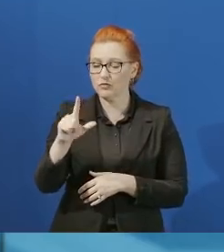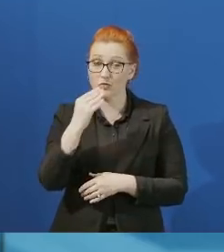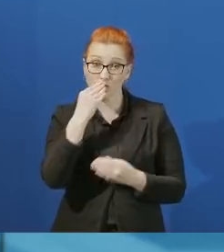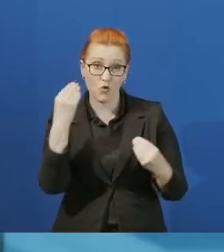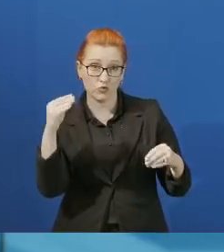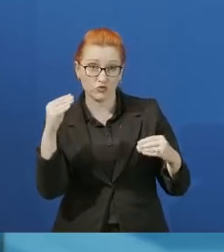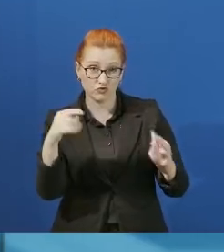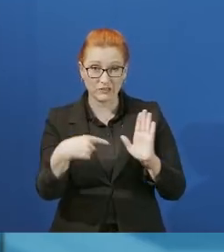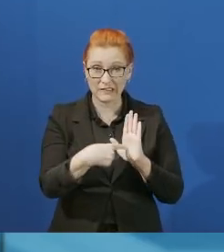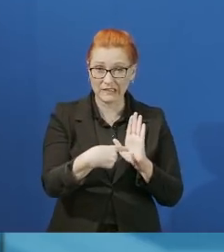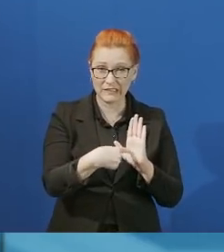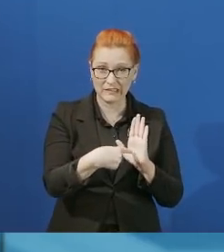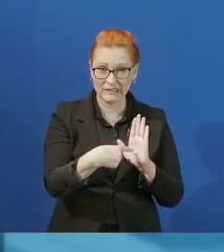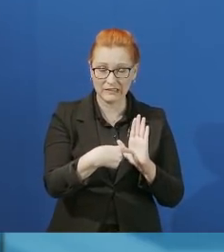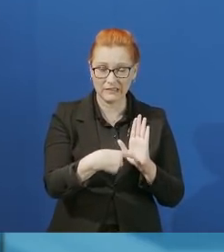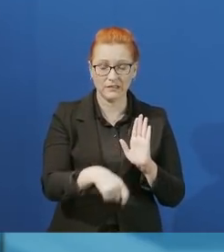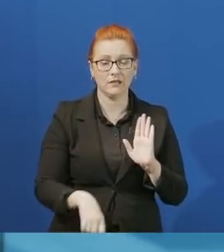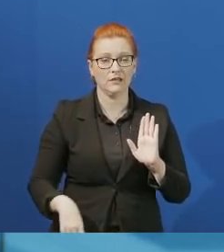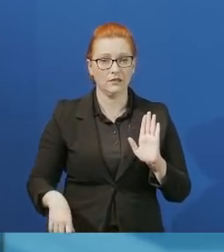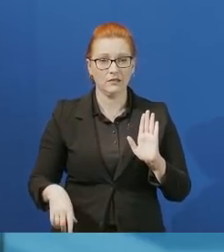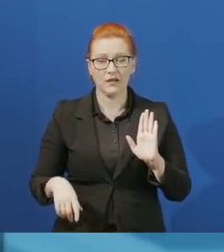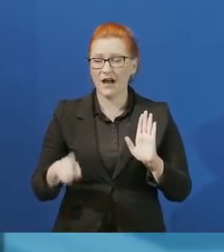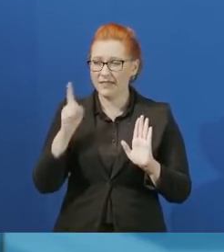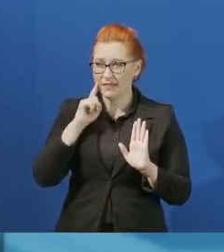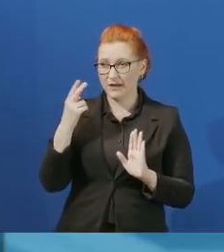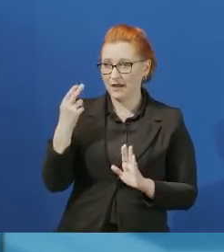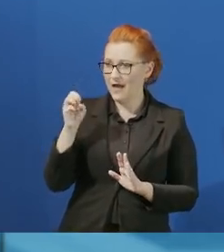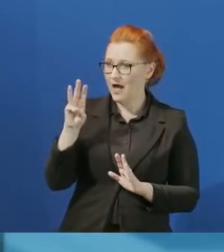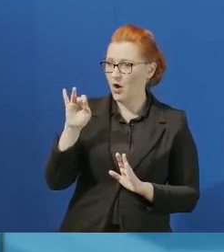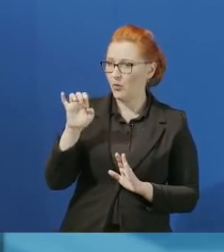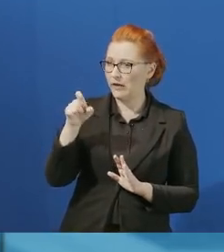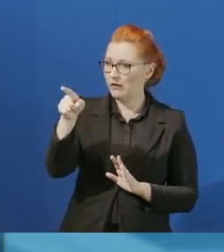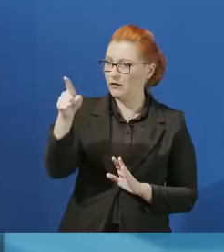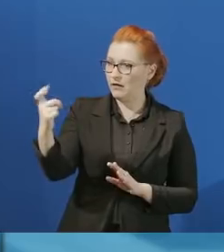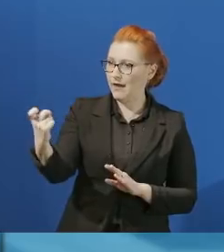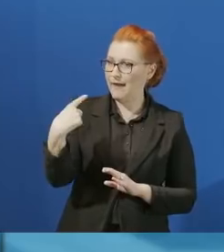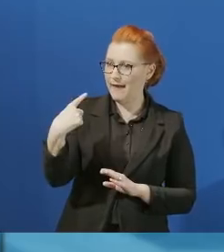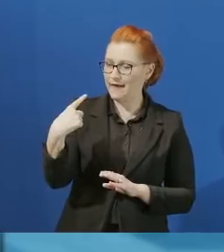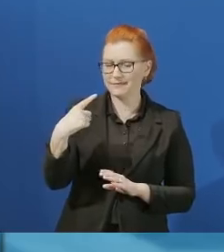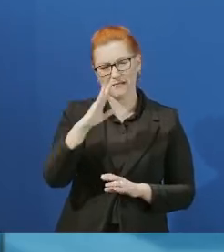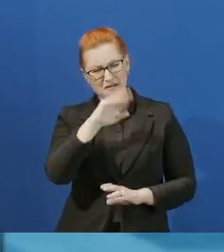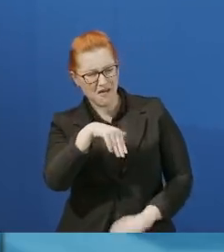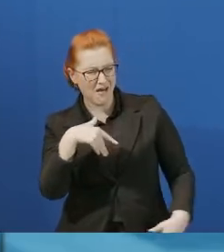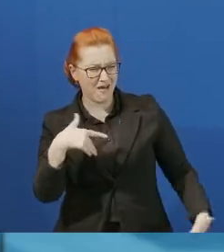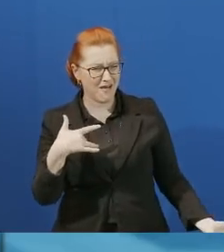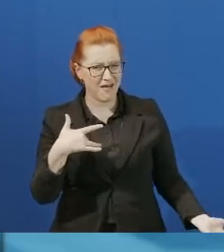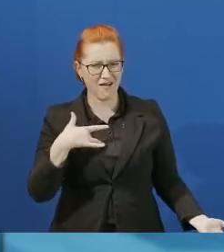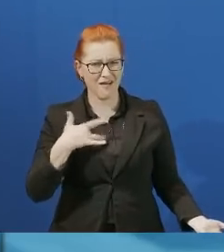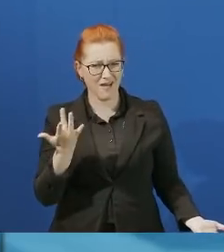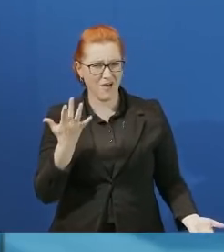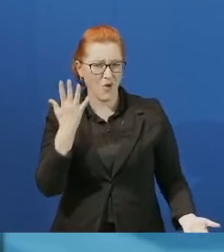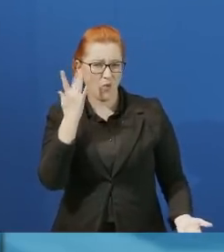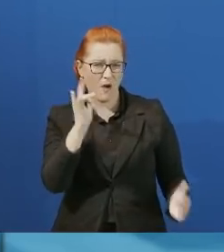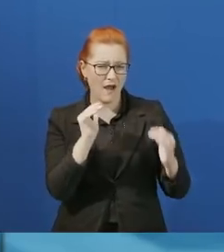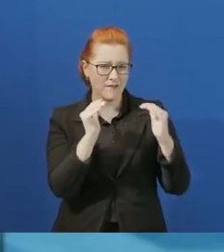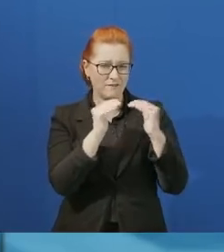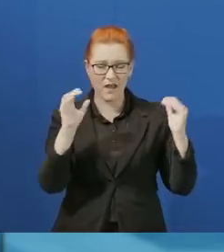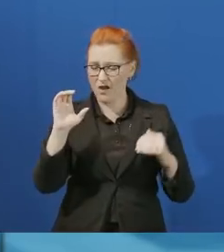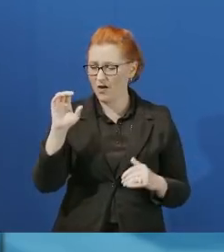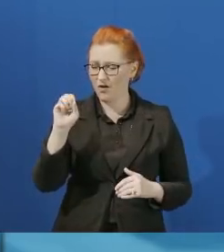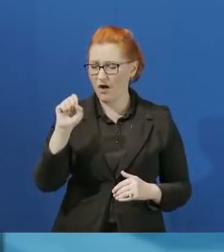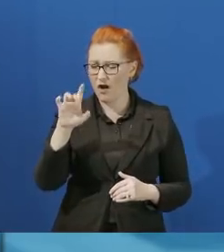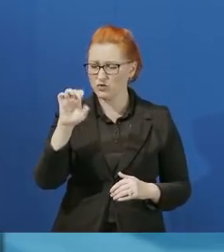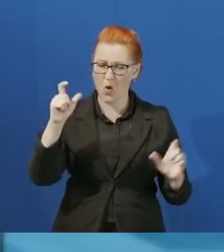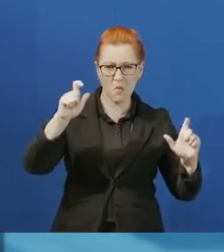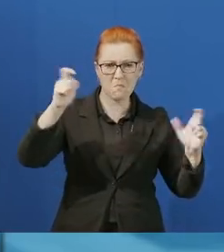think it was Howie who asked last week, how is it fair that a Costco or a Target is open and some of